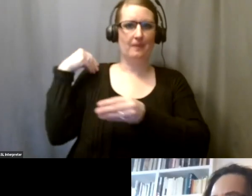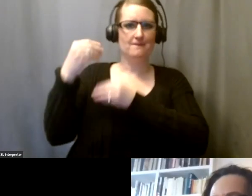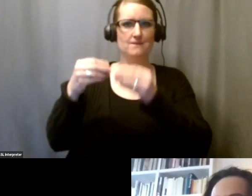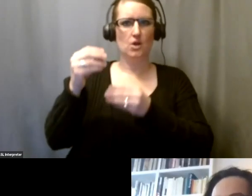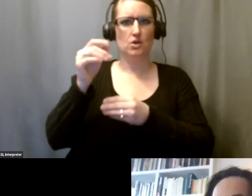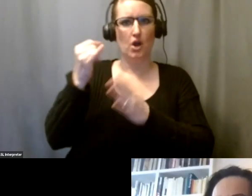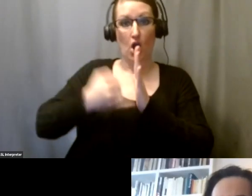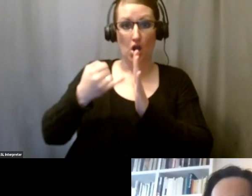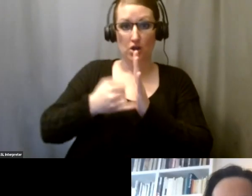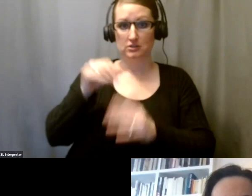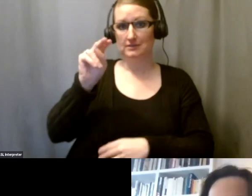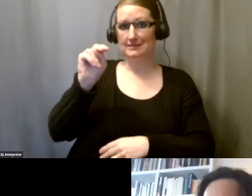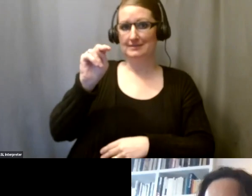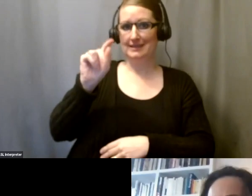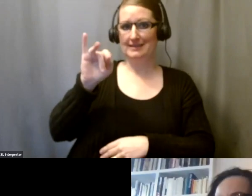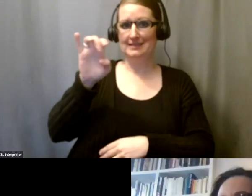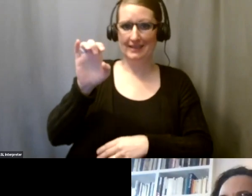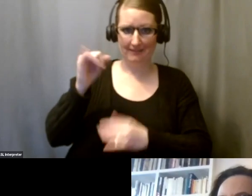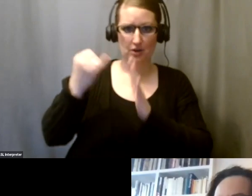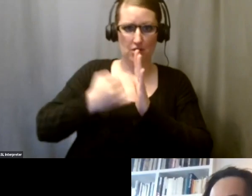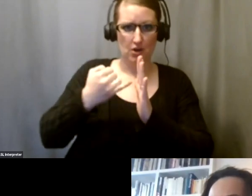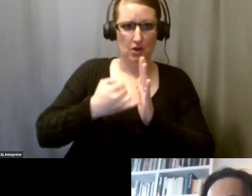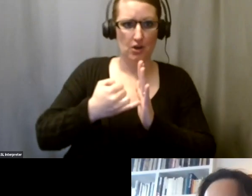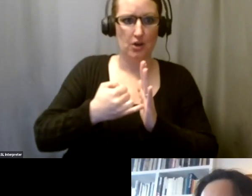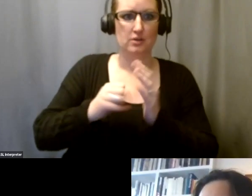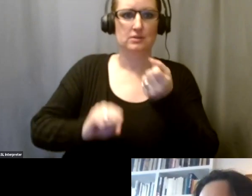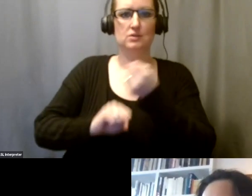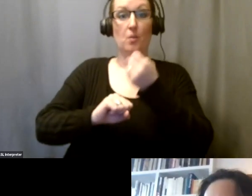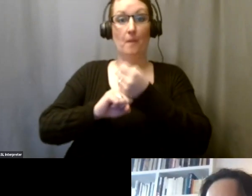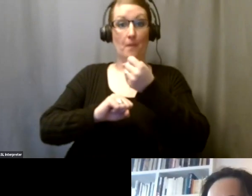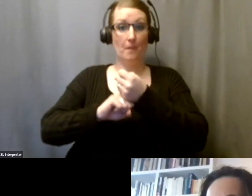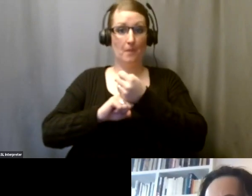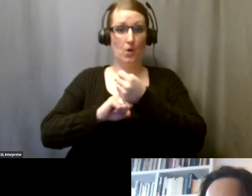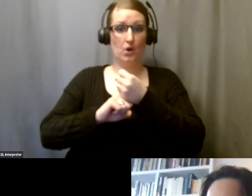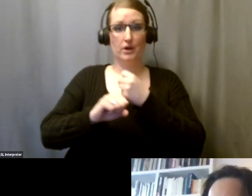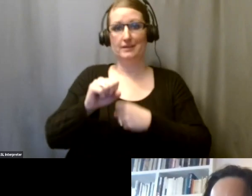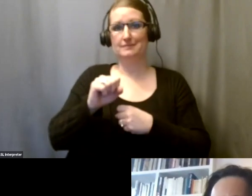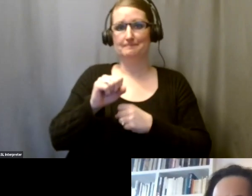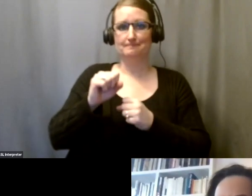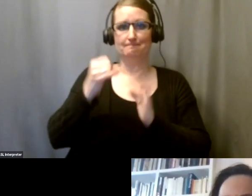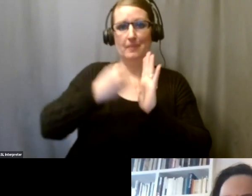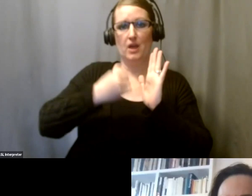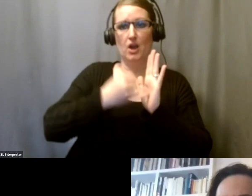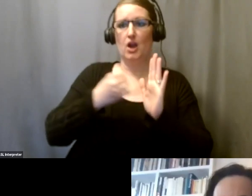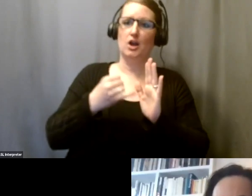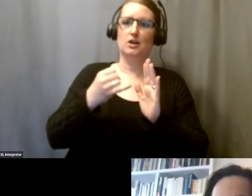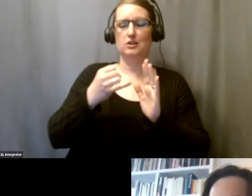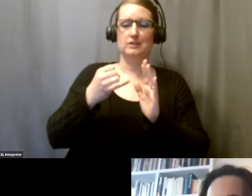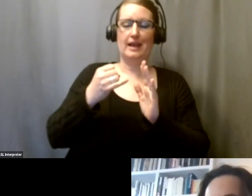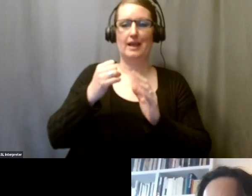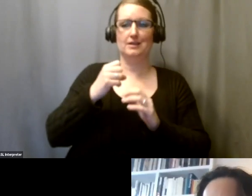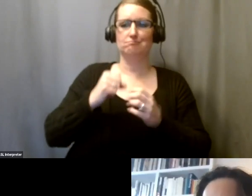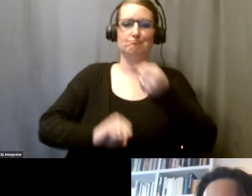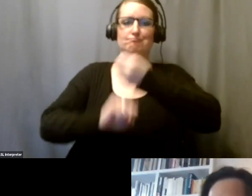art have been defined negatively, supporting hierarchical discourses and reinforcing boundaries with dominant